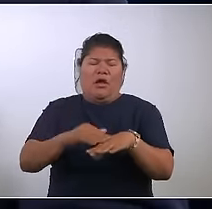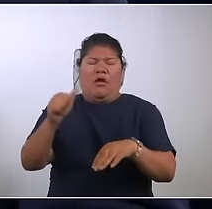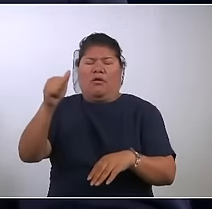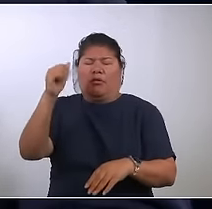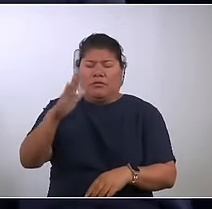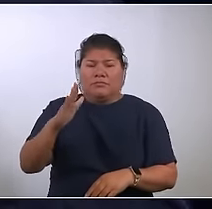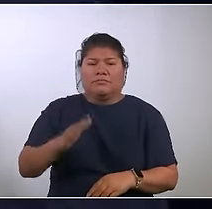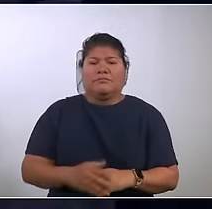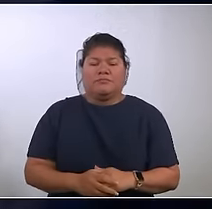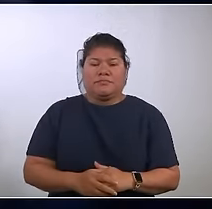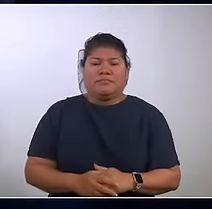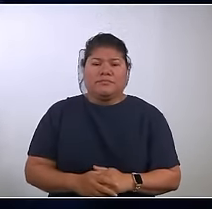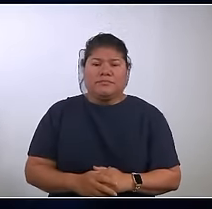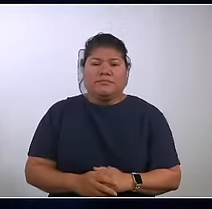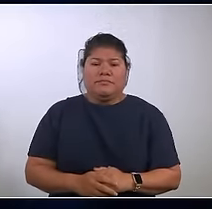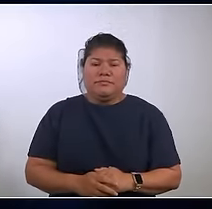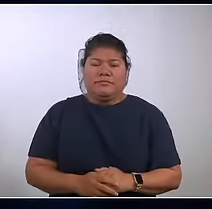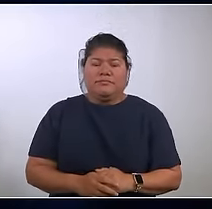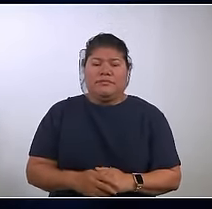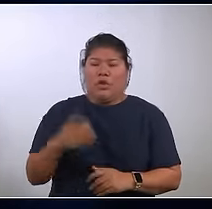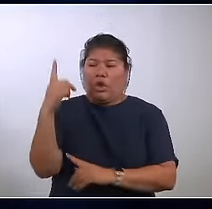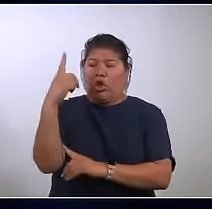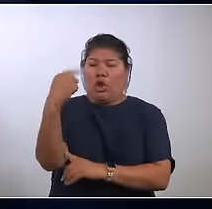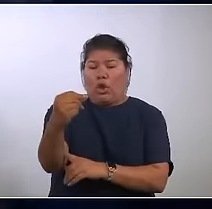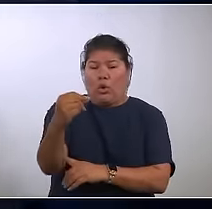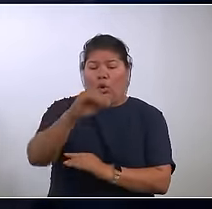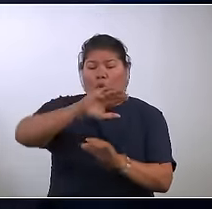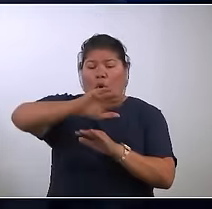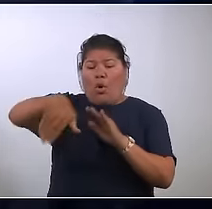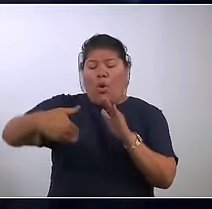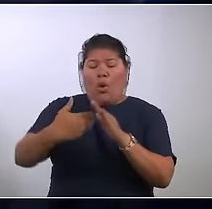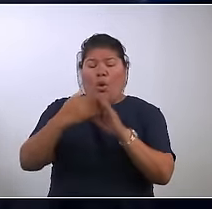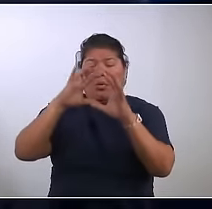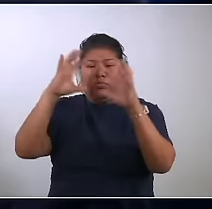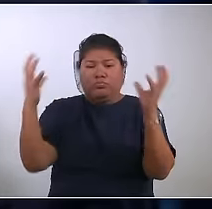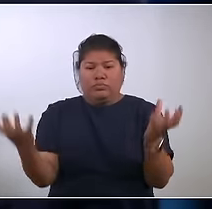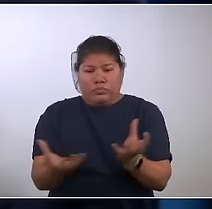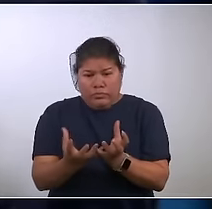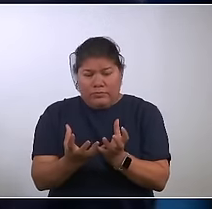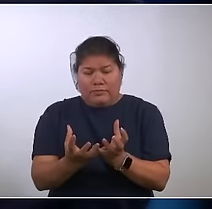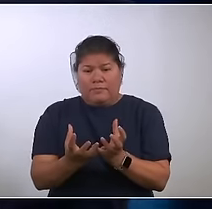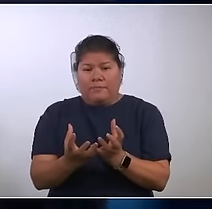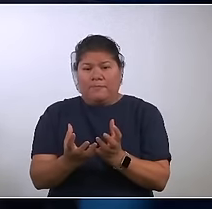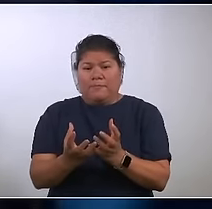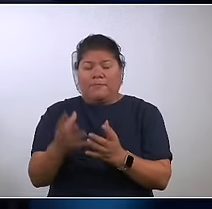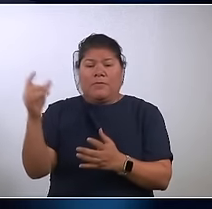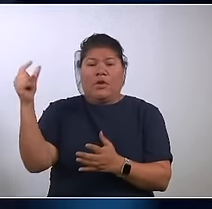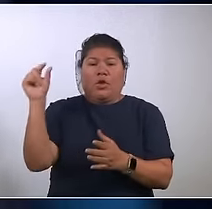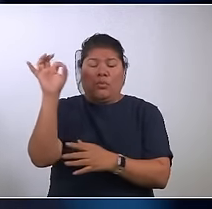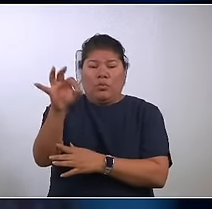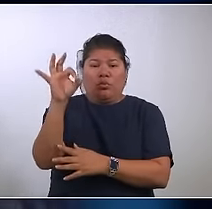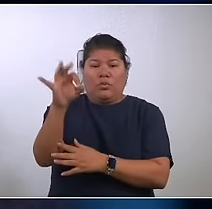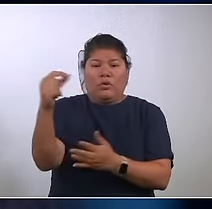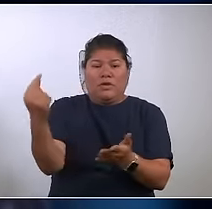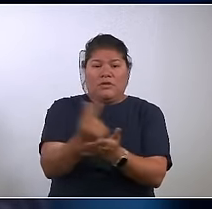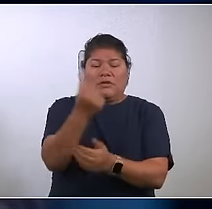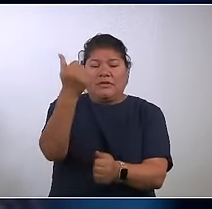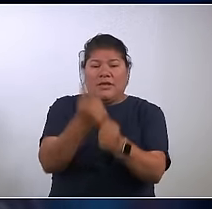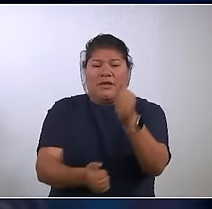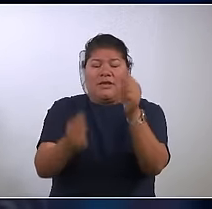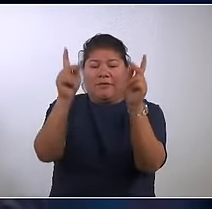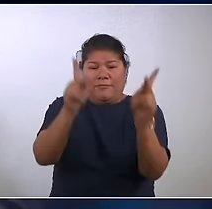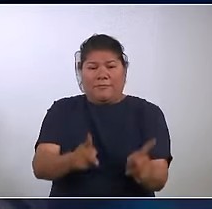We must obey the command of God. Go into all the world. Id por todo el mundo. And preach the gospel to